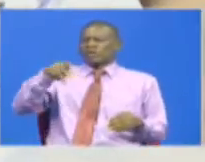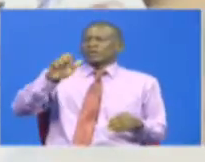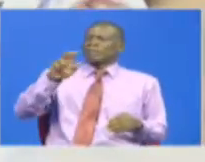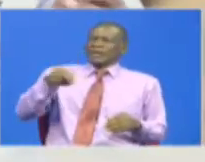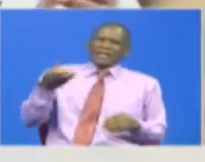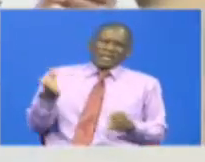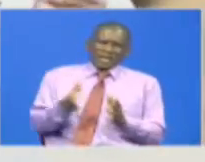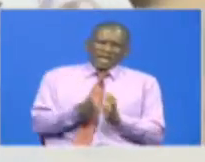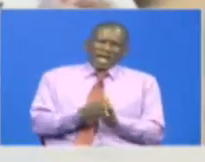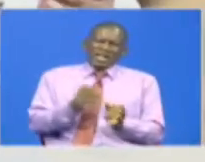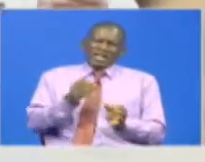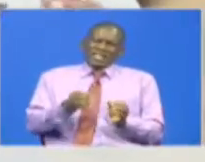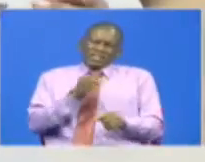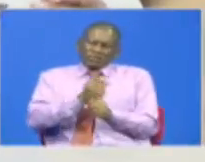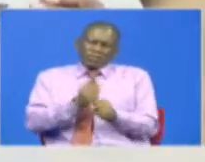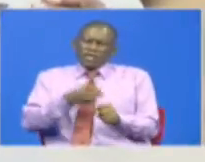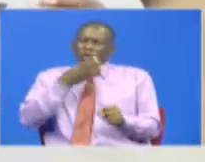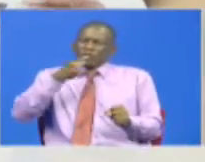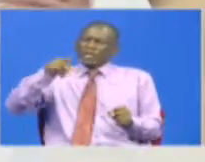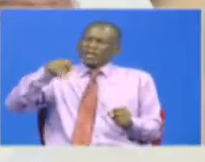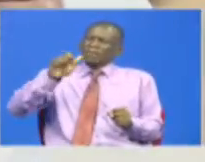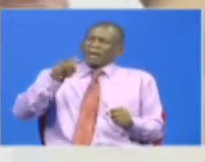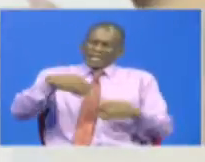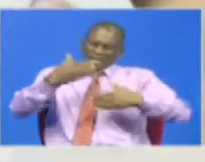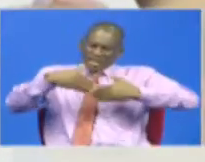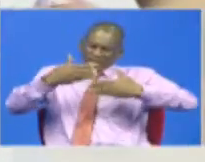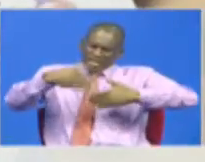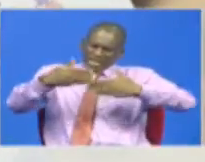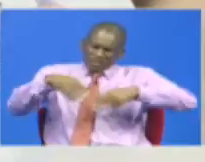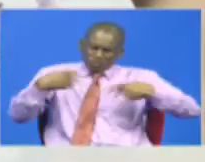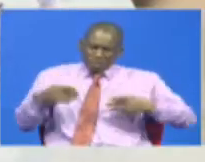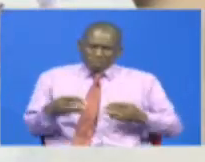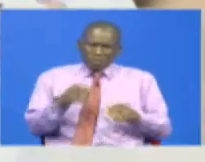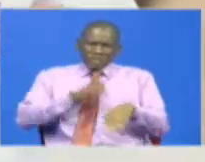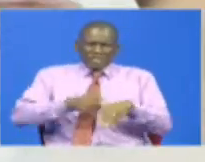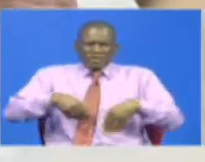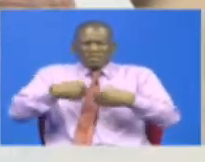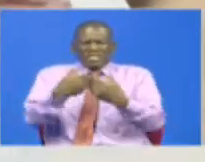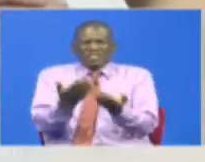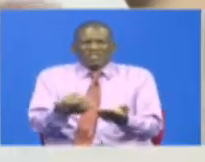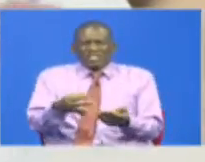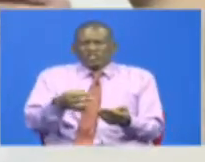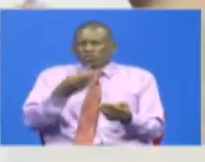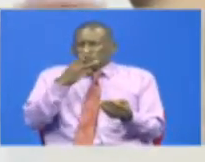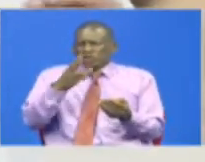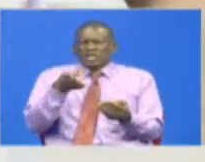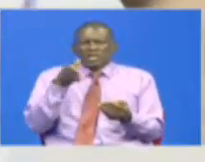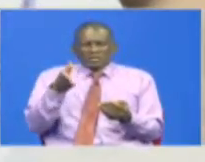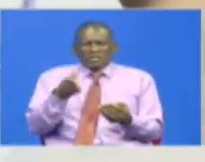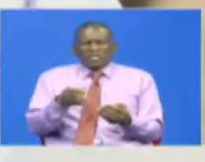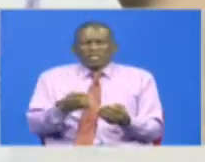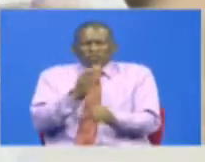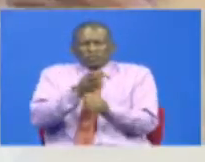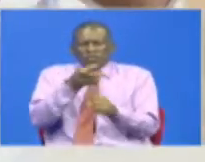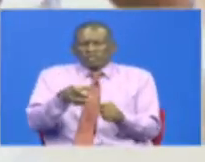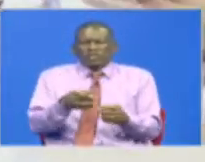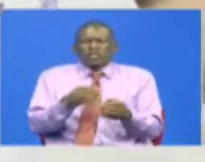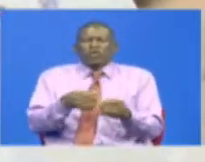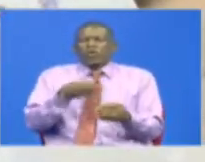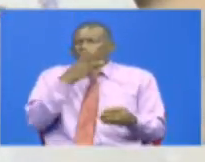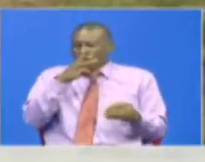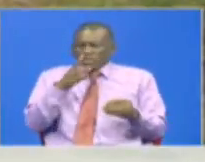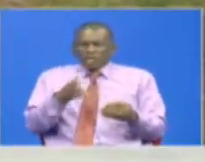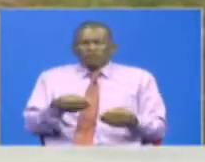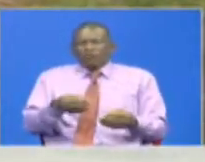make it nearer to them, when we provide the water trough, they utilize the water through the water trough for their